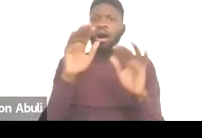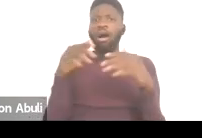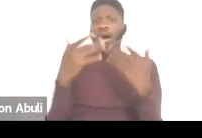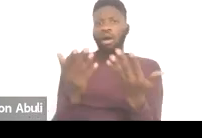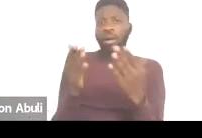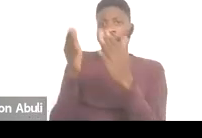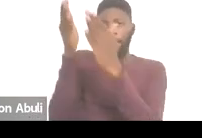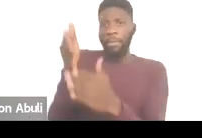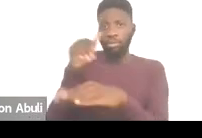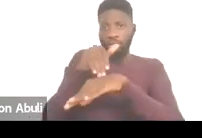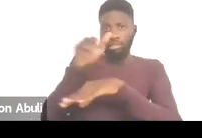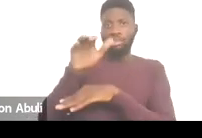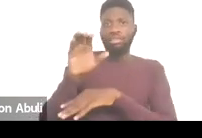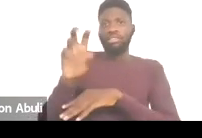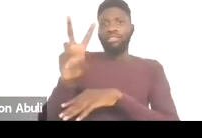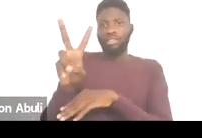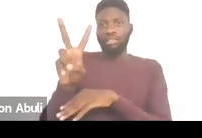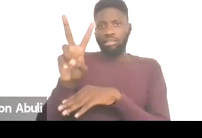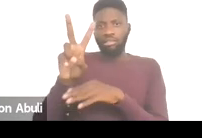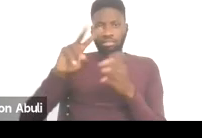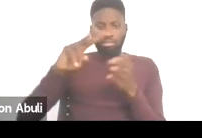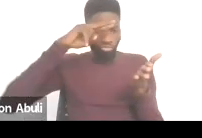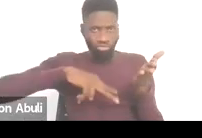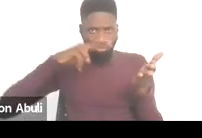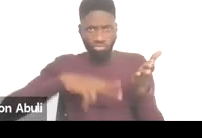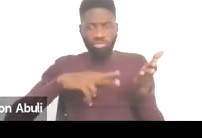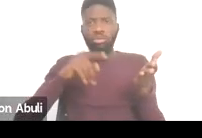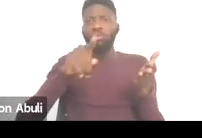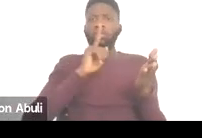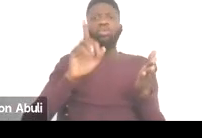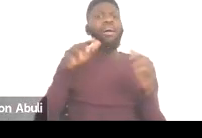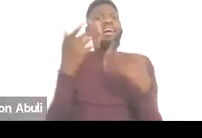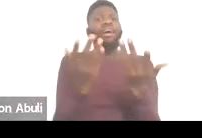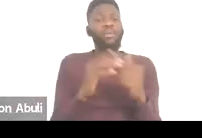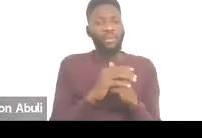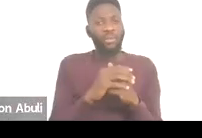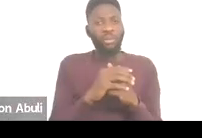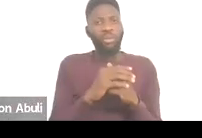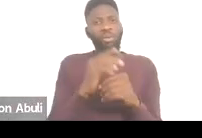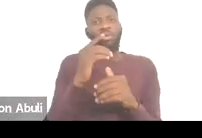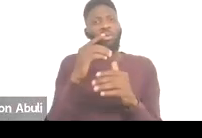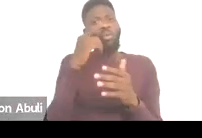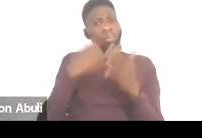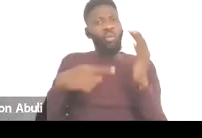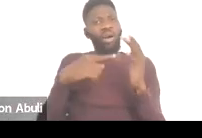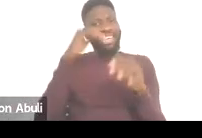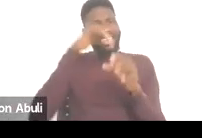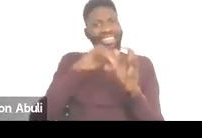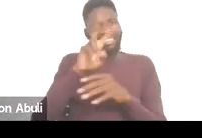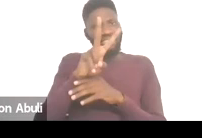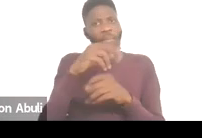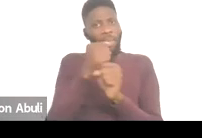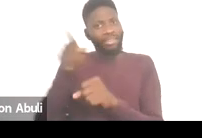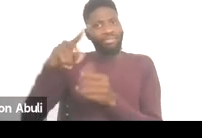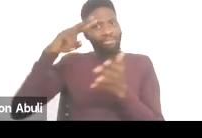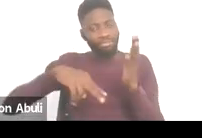your CV looks at it? Nini itafanya angalia hiyo CV? Ni vile umeandika,